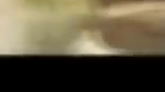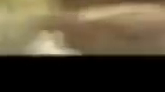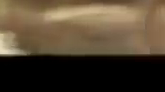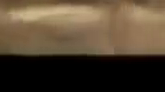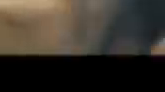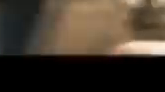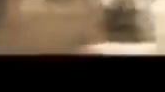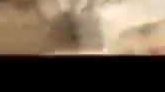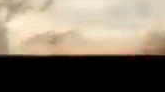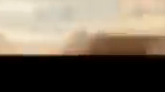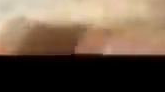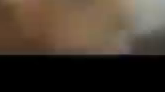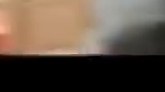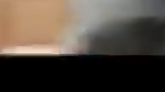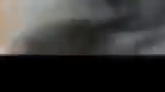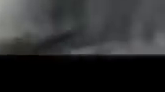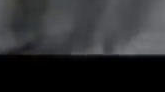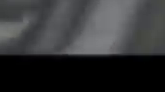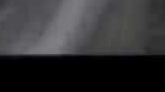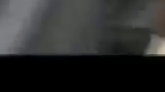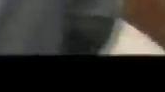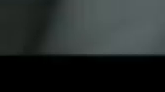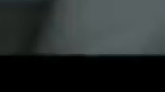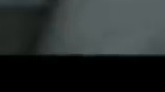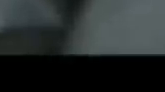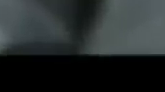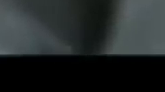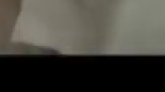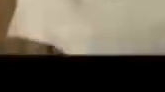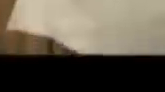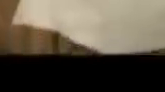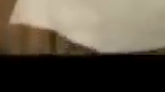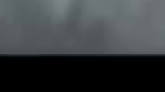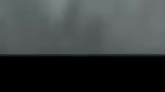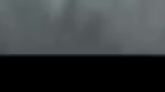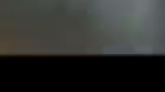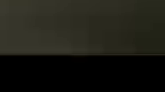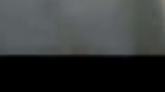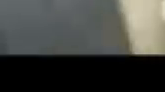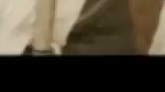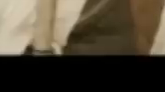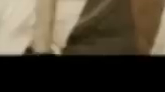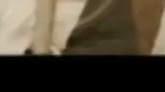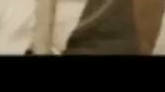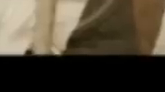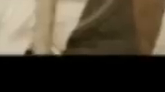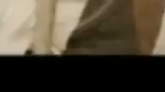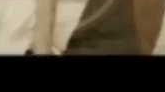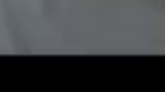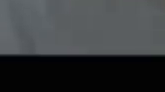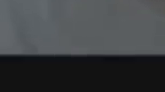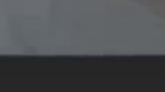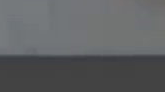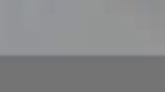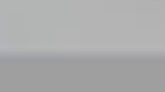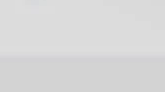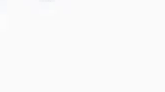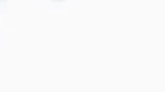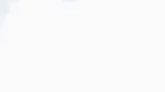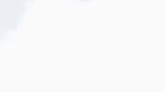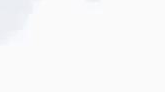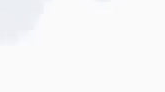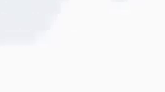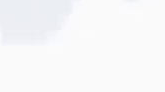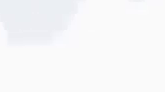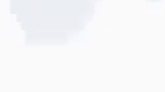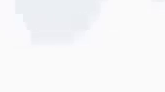Making my family some nutritious porridge is a painstaking process. First, I have to find all they needed.